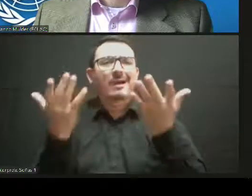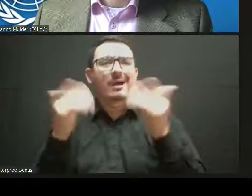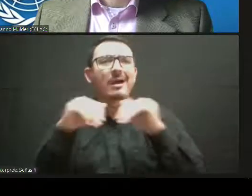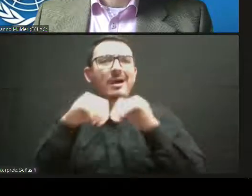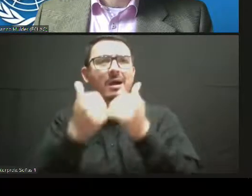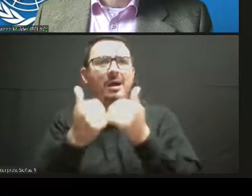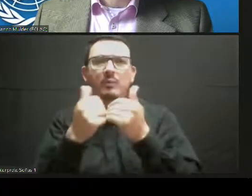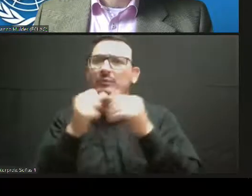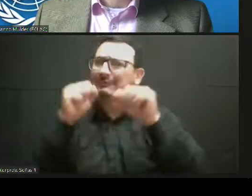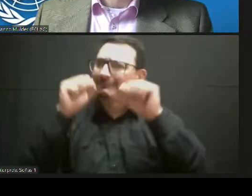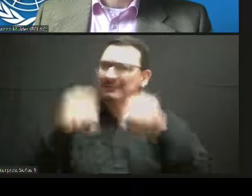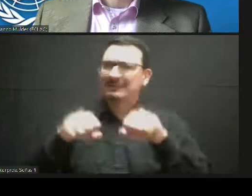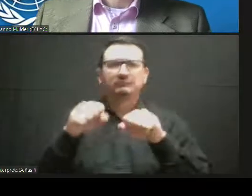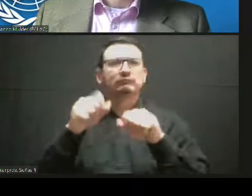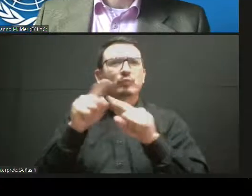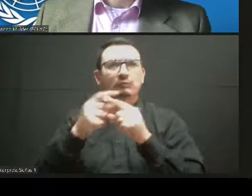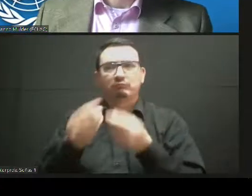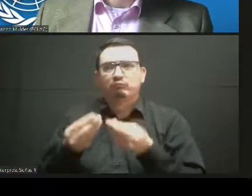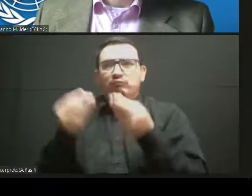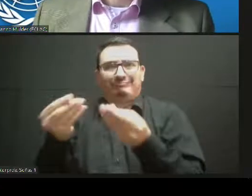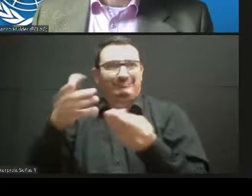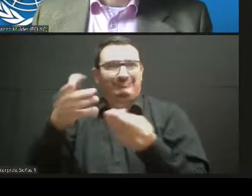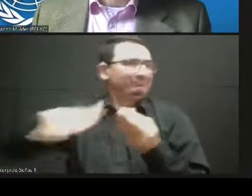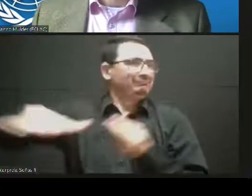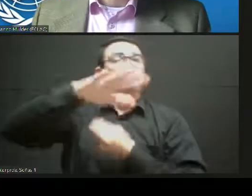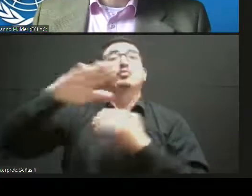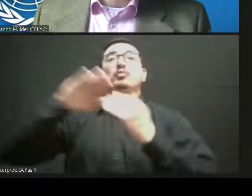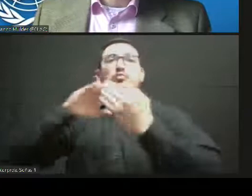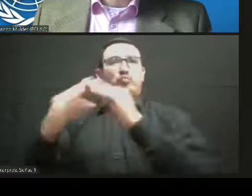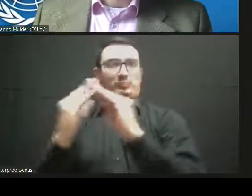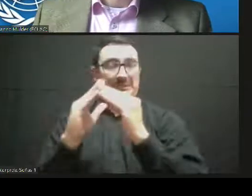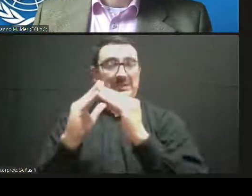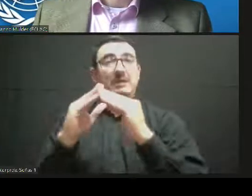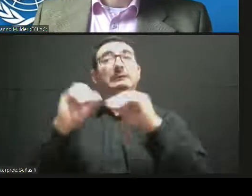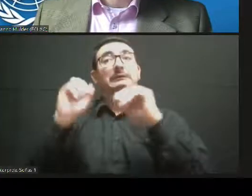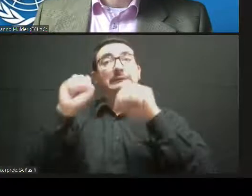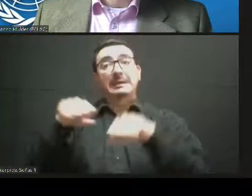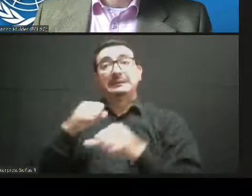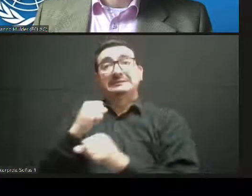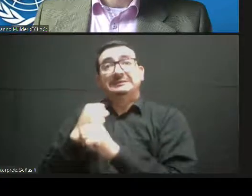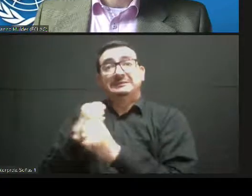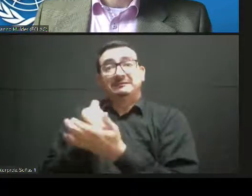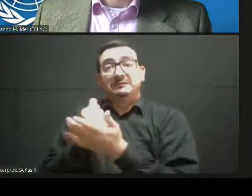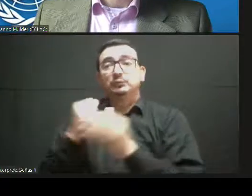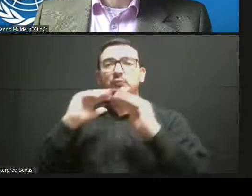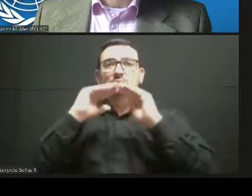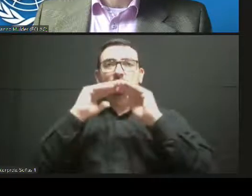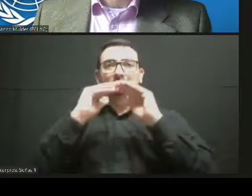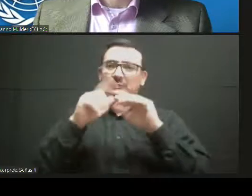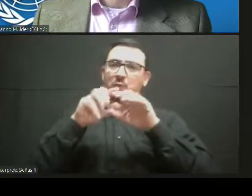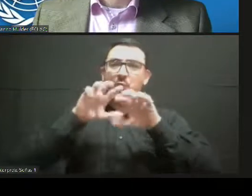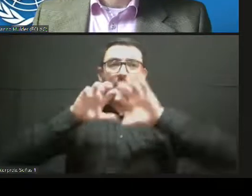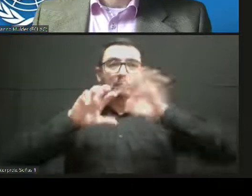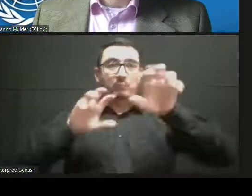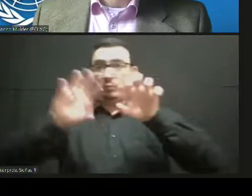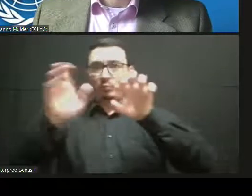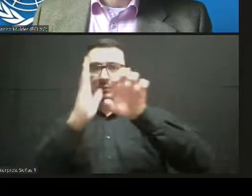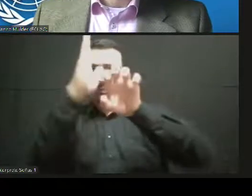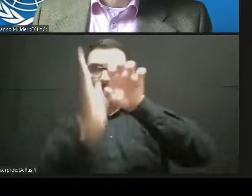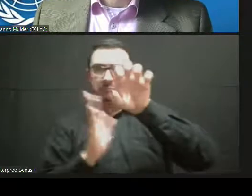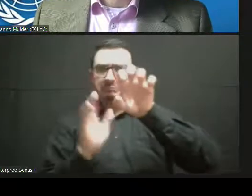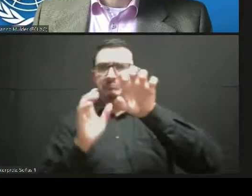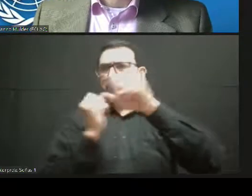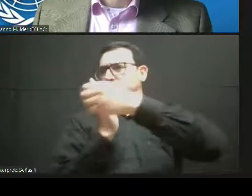It will also benefit the retailers within the country and the consumers within the country. So that's the way we need to look at benefits.